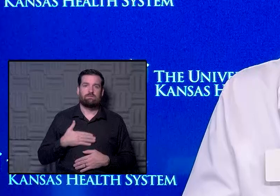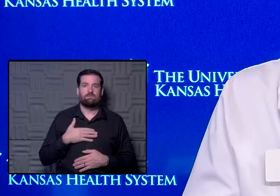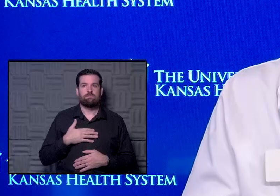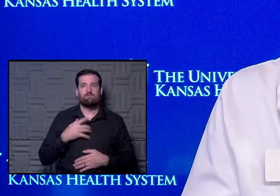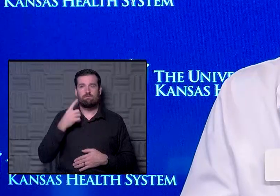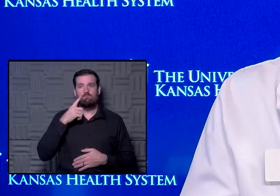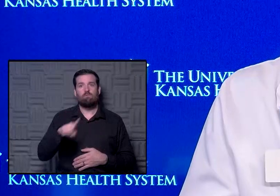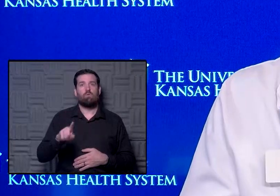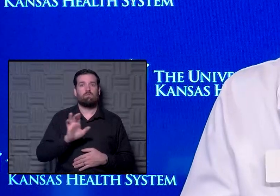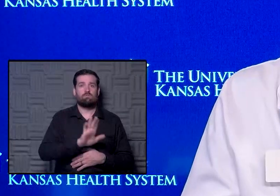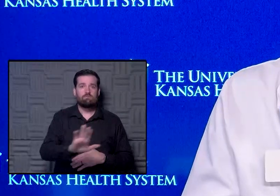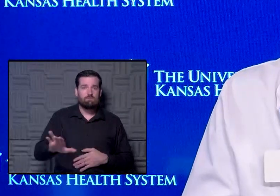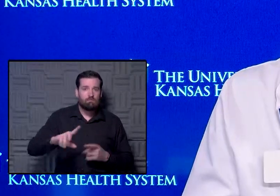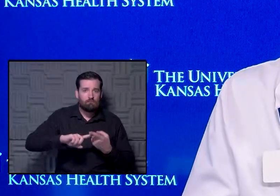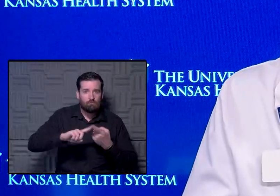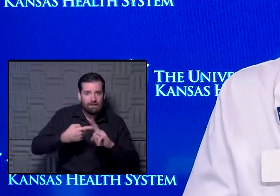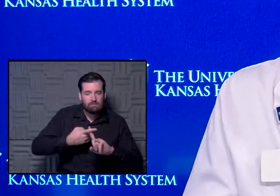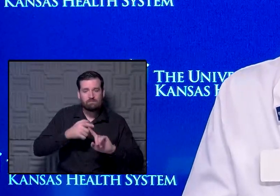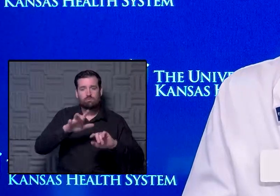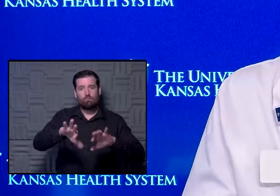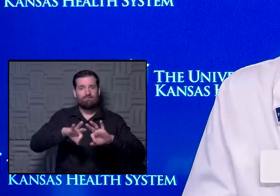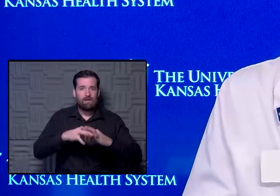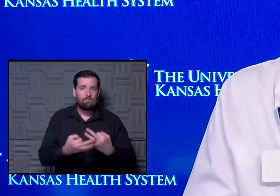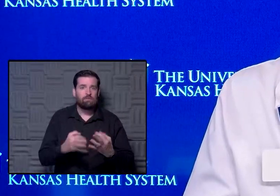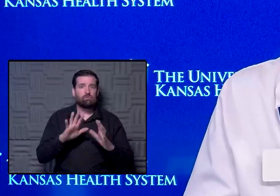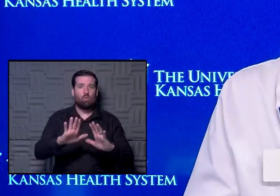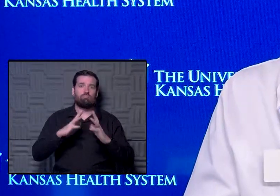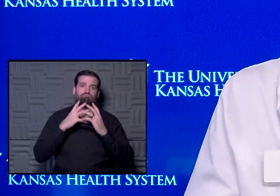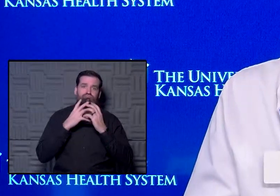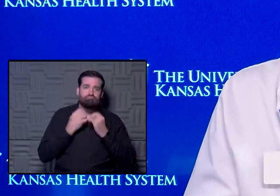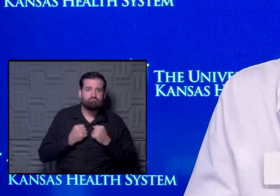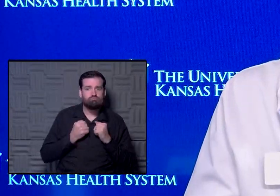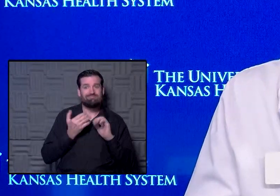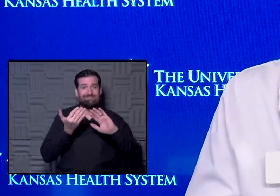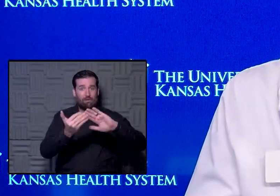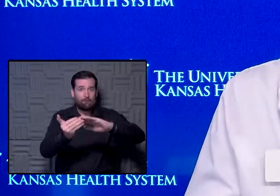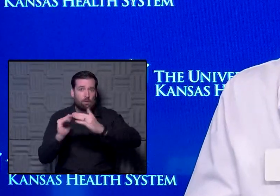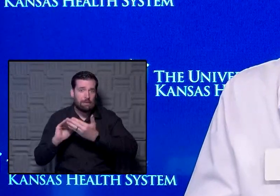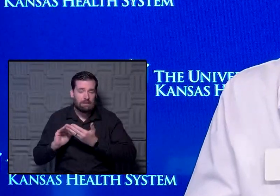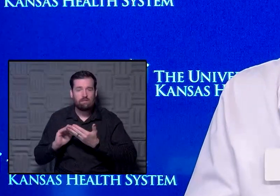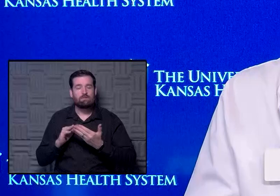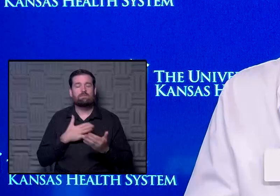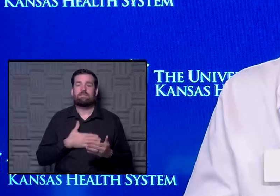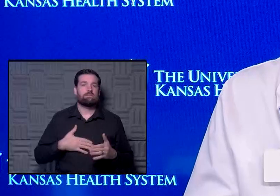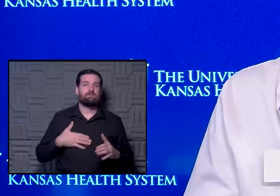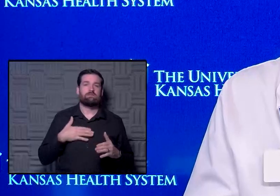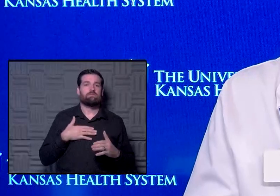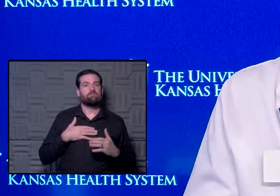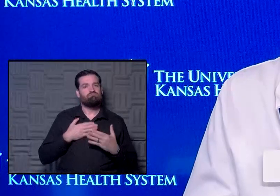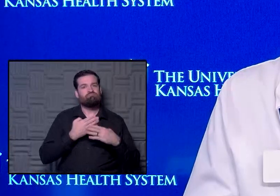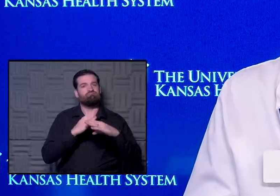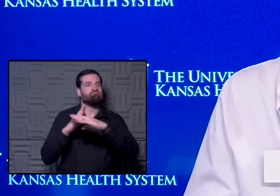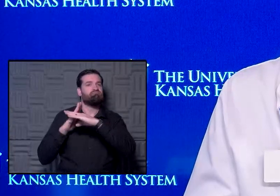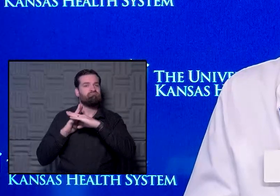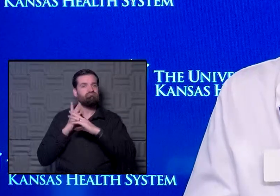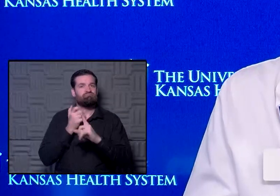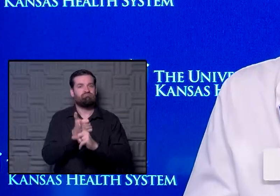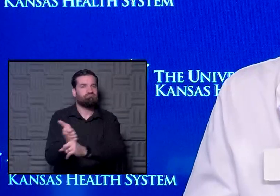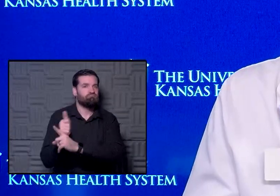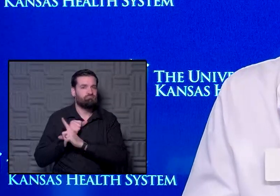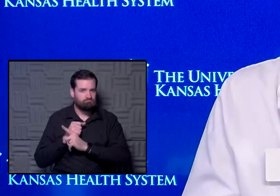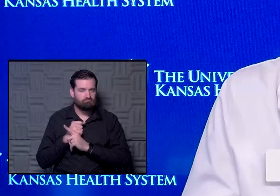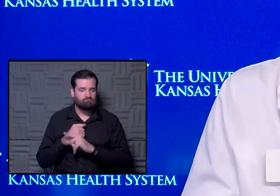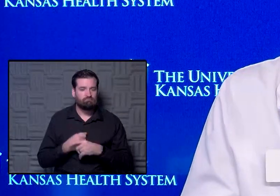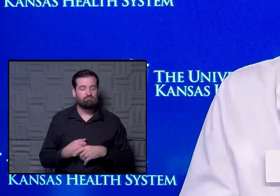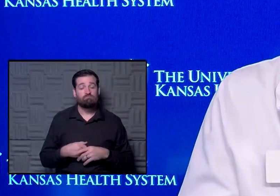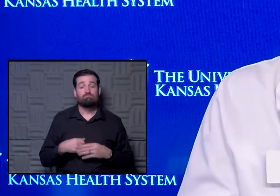sake of your family, those you care about, those that you love around you, and our entire community, don't let your guard down this week. So,